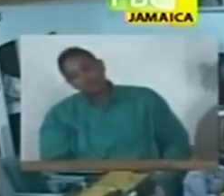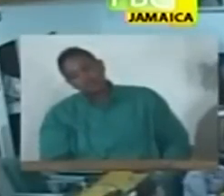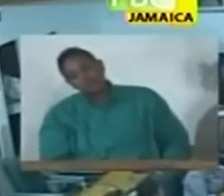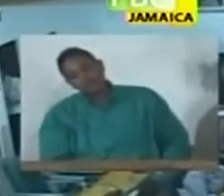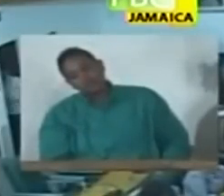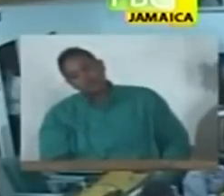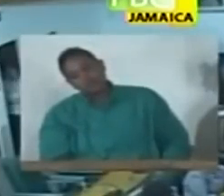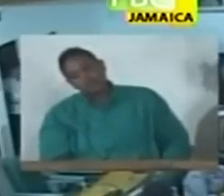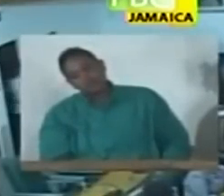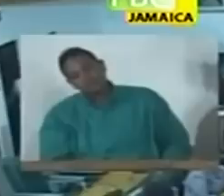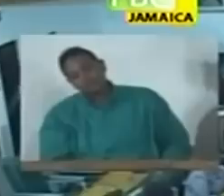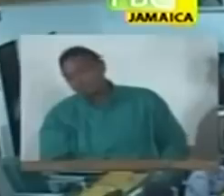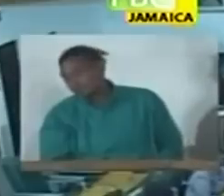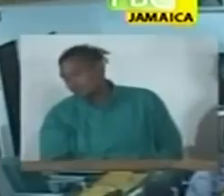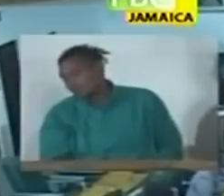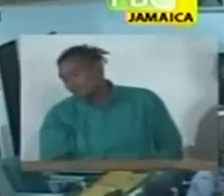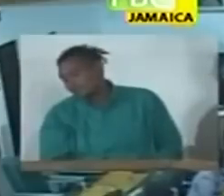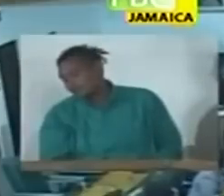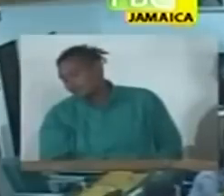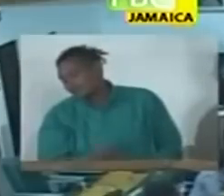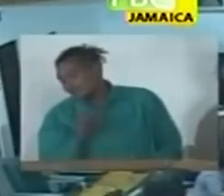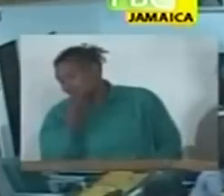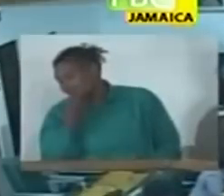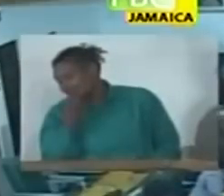Mr. President.